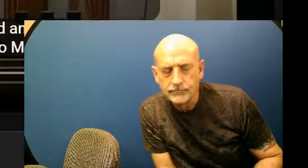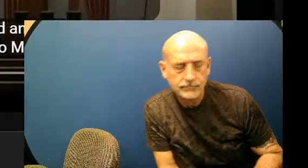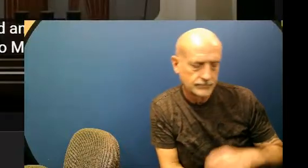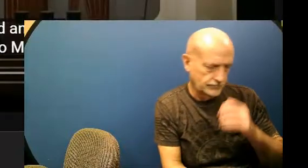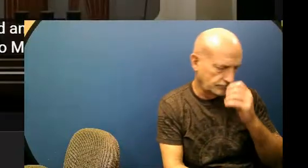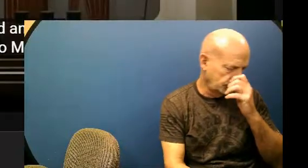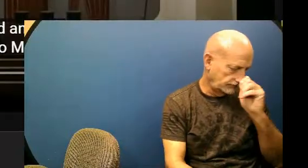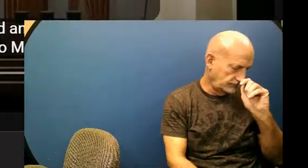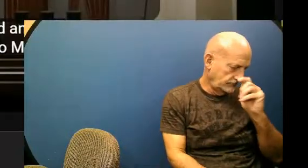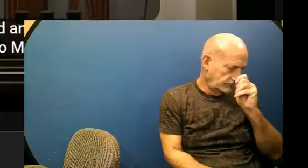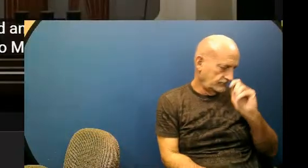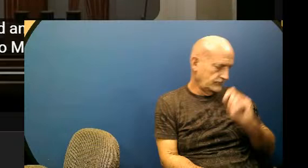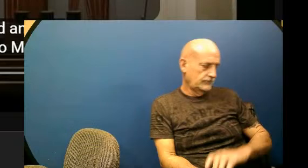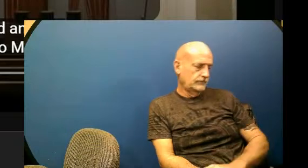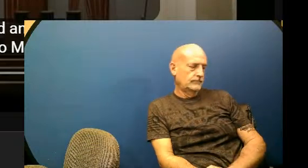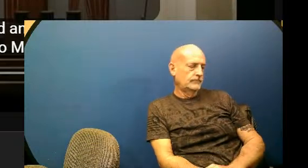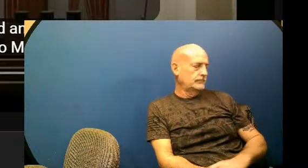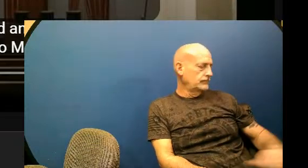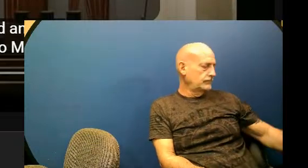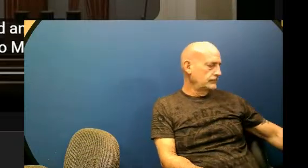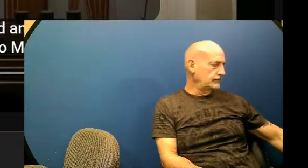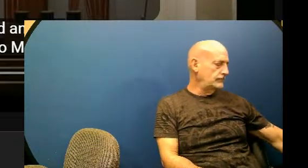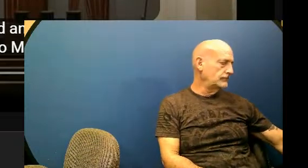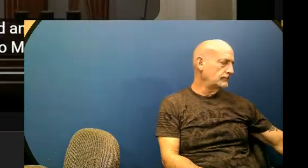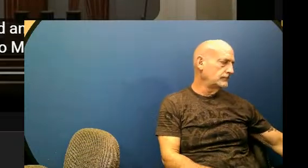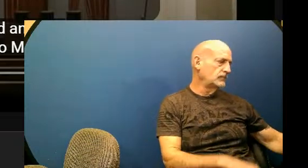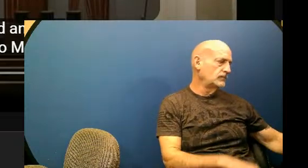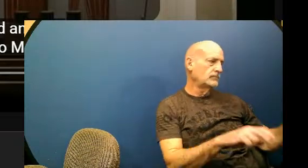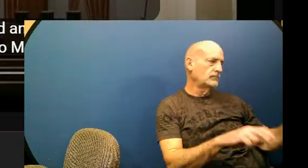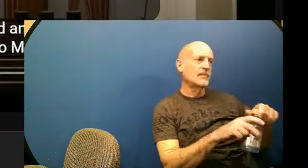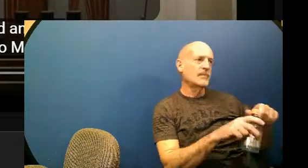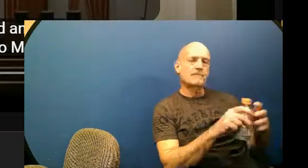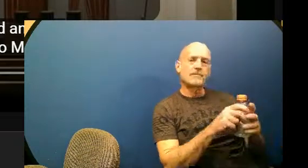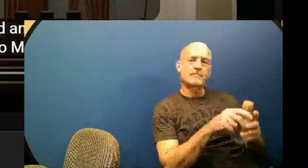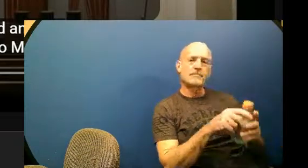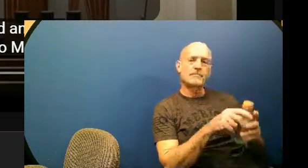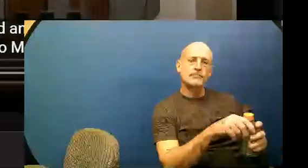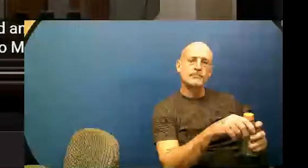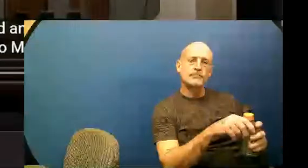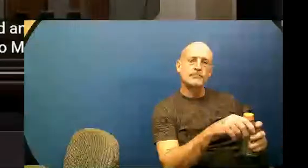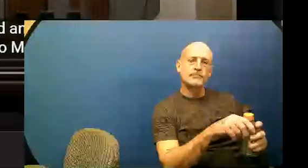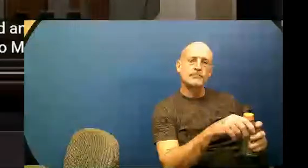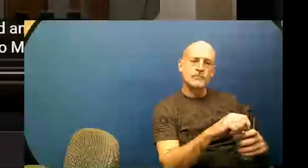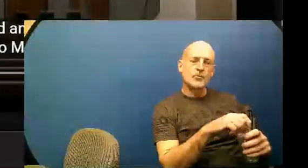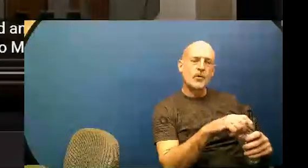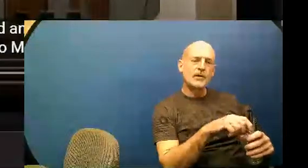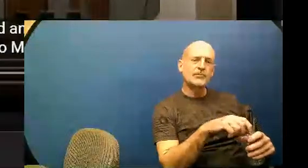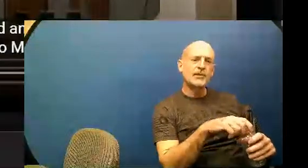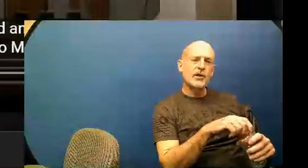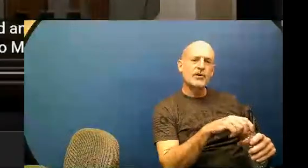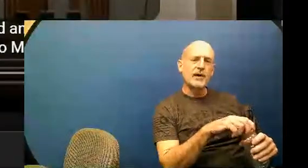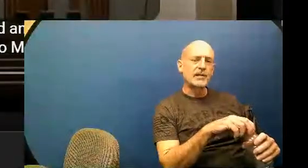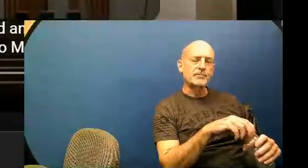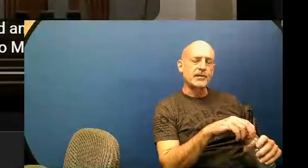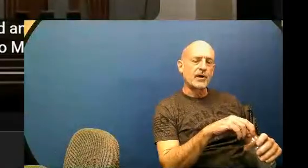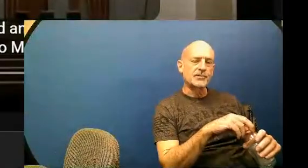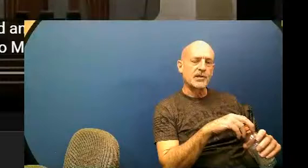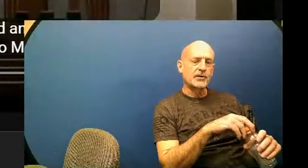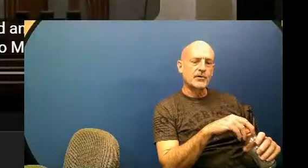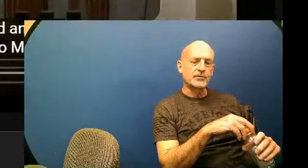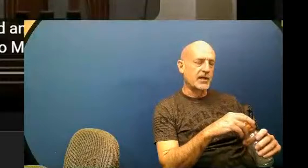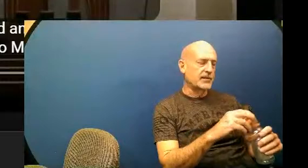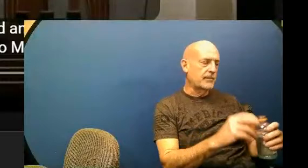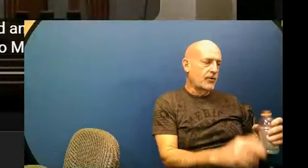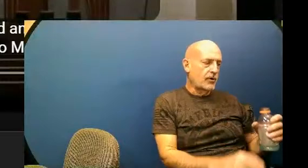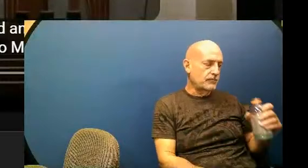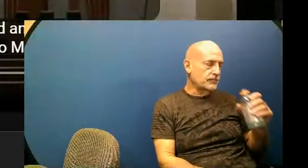reasons. One, we really care about data security. And two, we hate the speech on TikTok. The data security wouldn't. Why don't they talk about espionage?